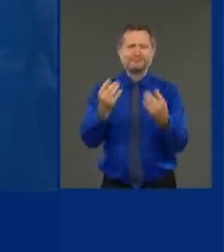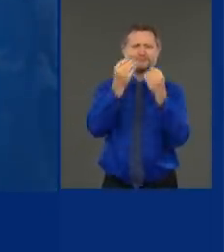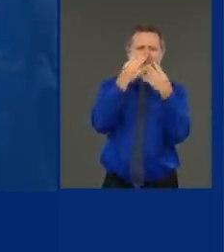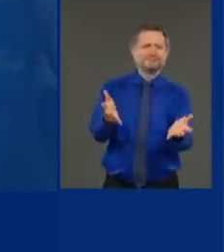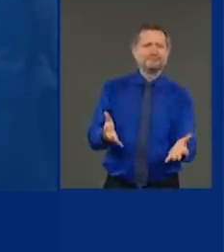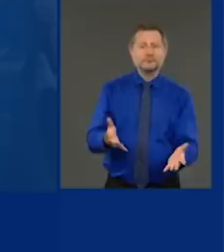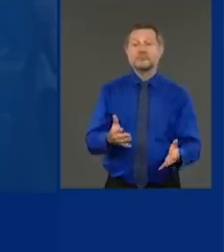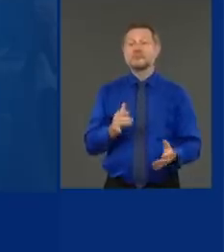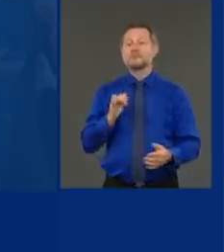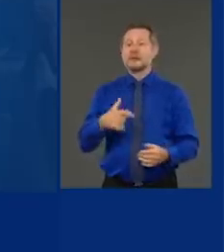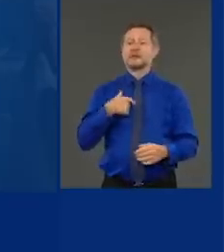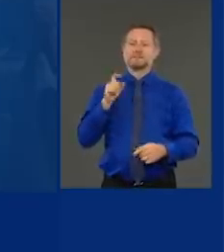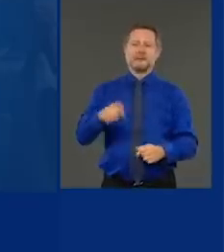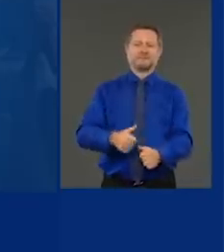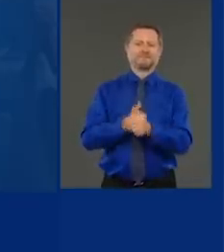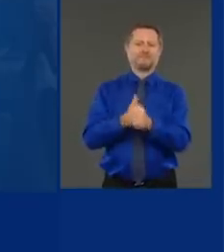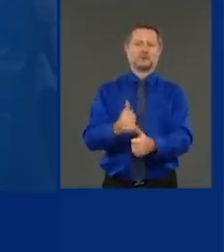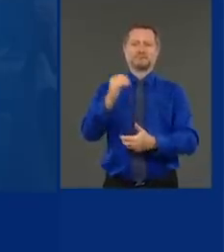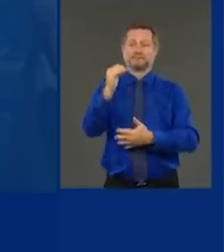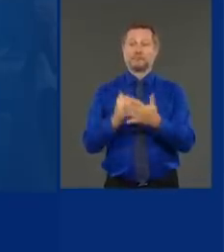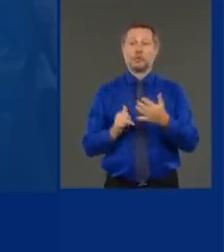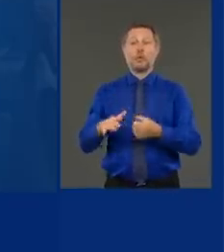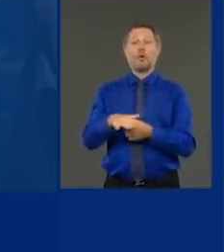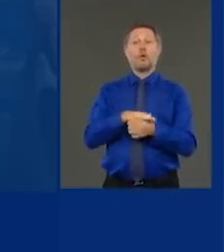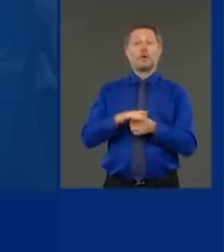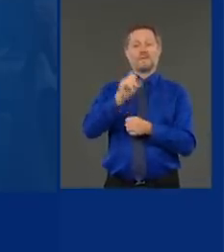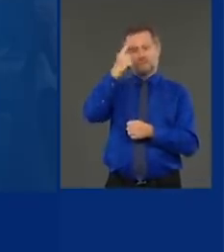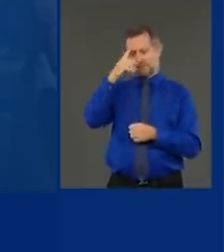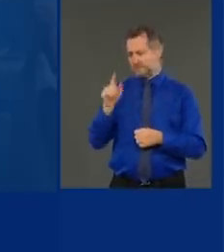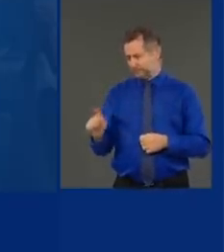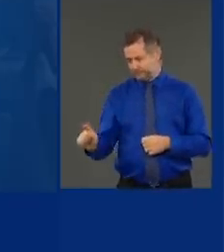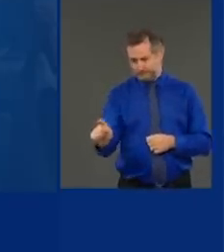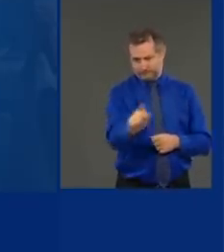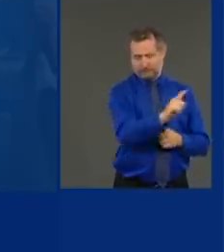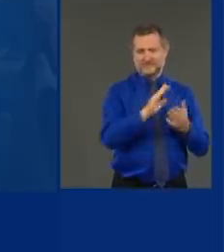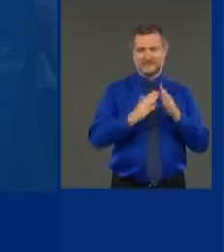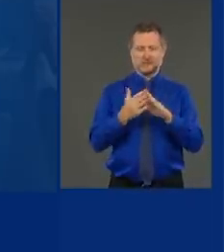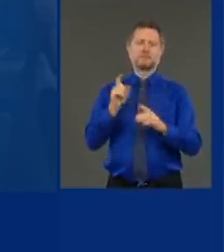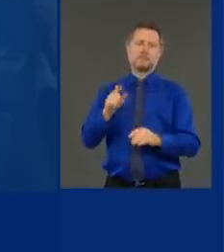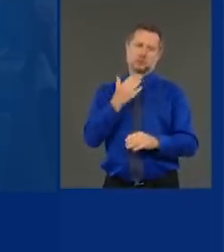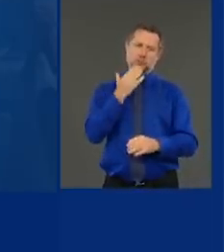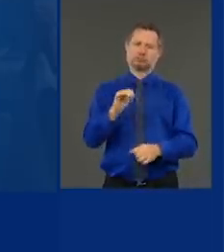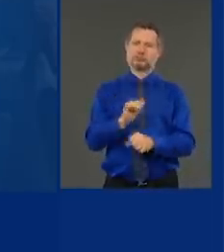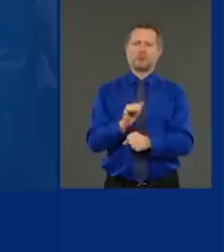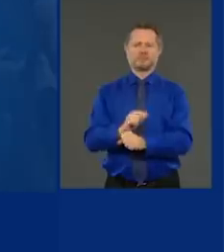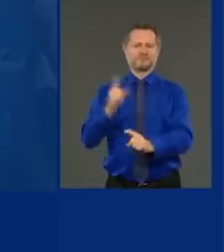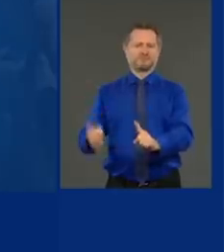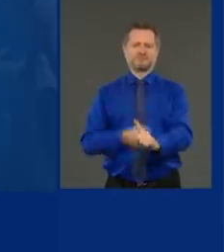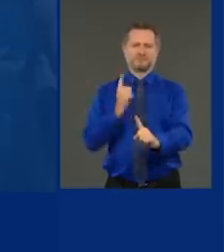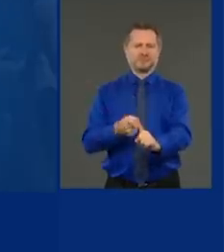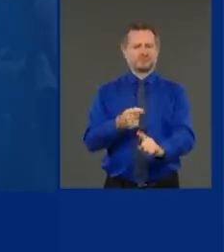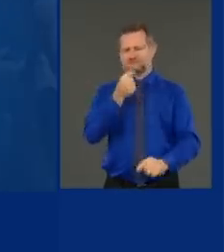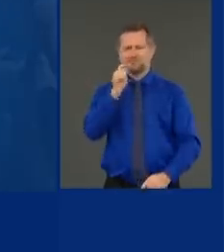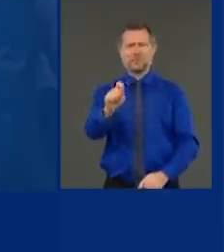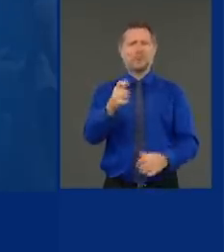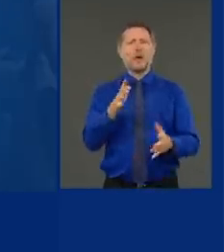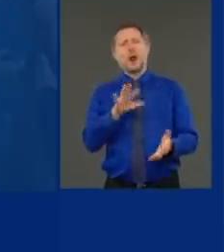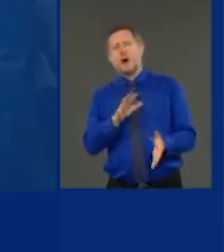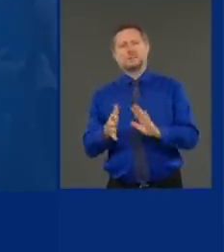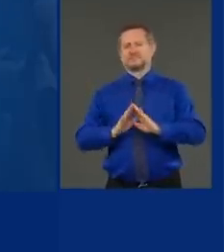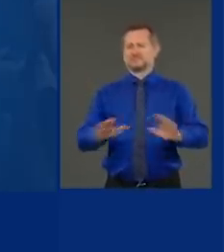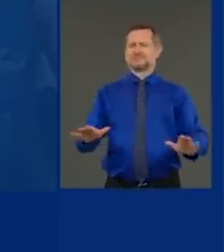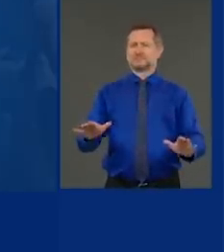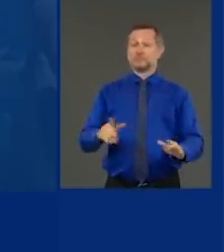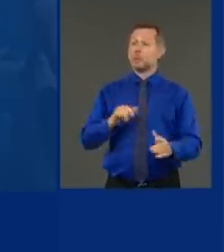enforcement, local governments have to do a better job. I don't know how else to say it. We're doing everything we can on the state side.